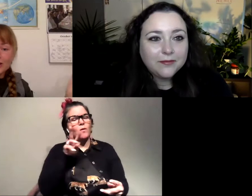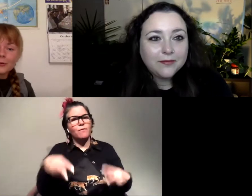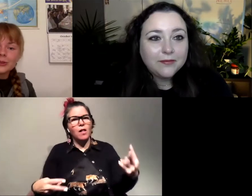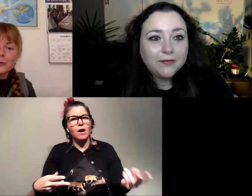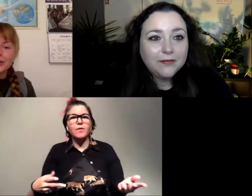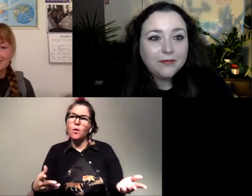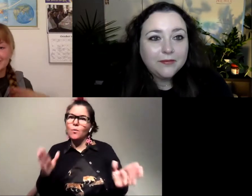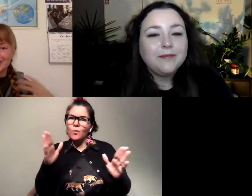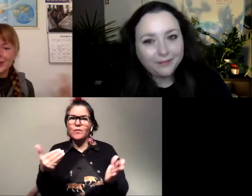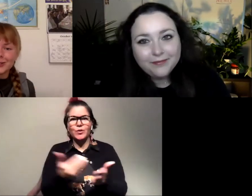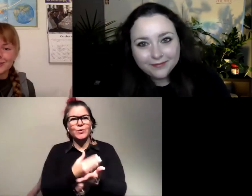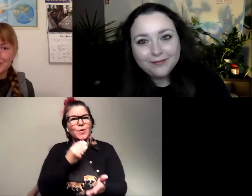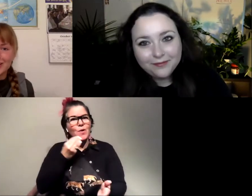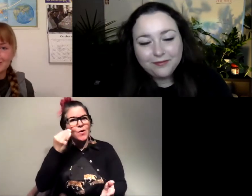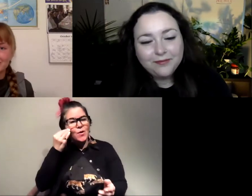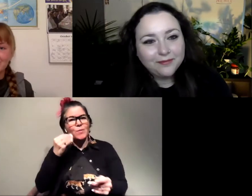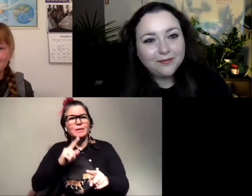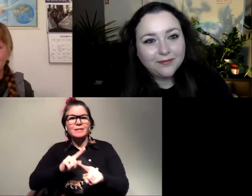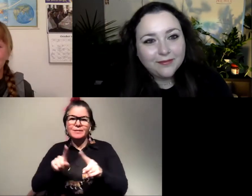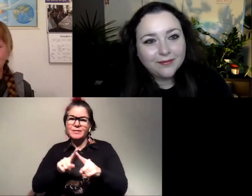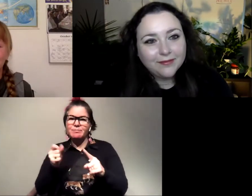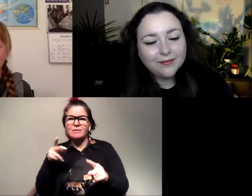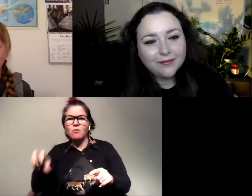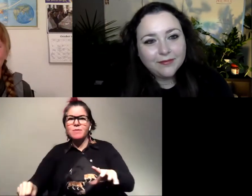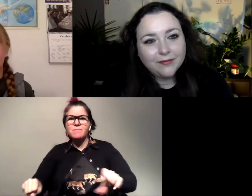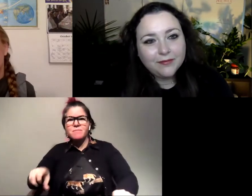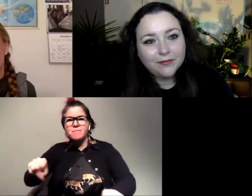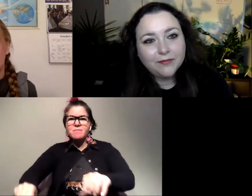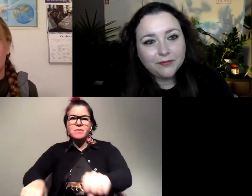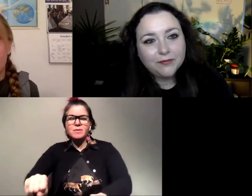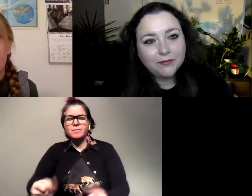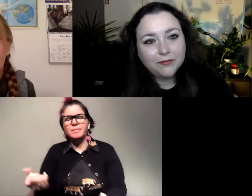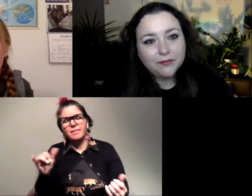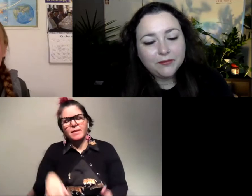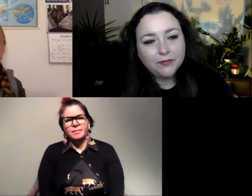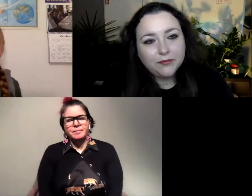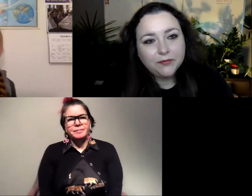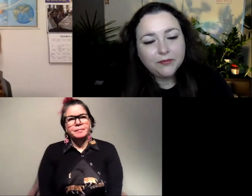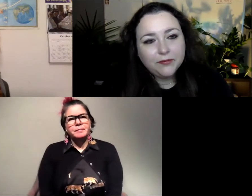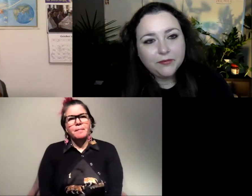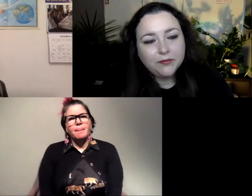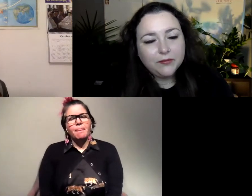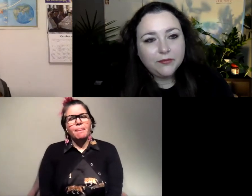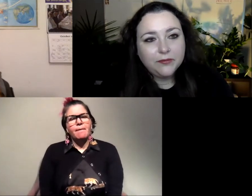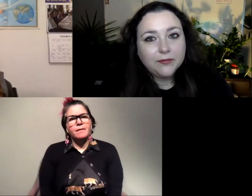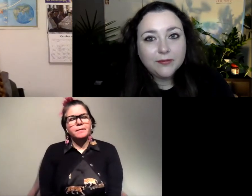a wonderful new place where there's all sorts of space for me to live, and they can start living there. The other,